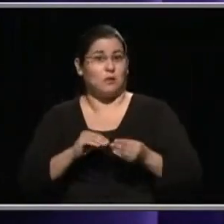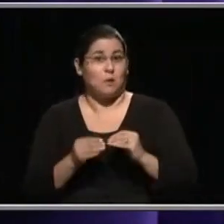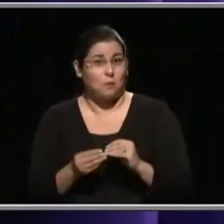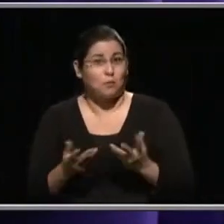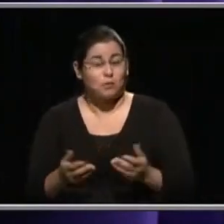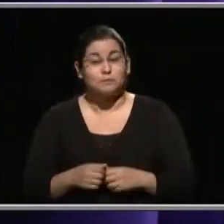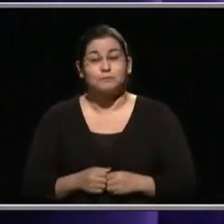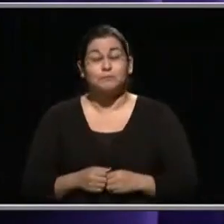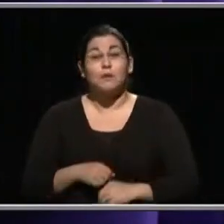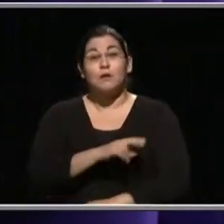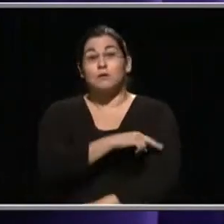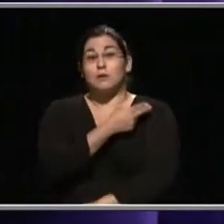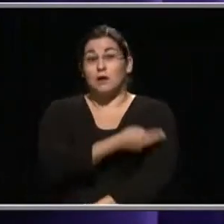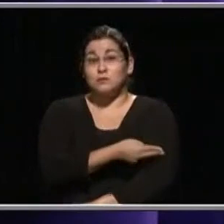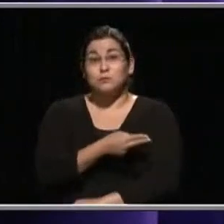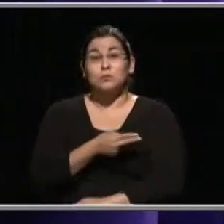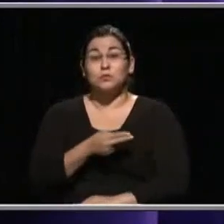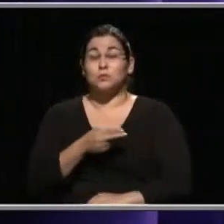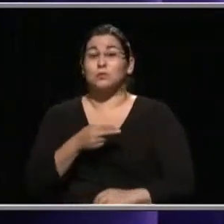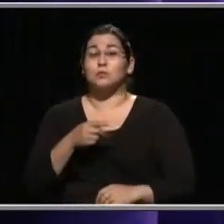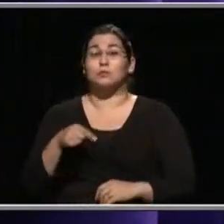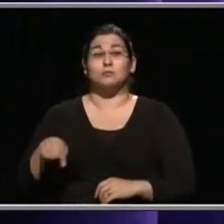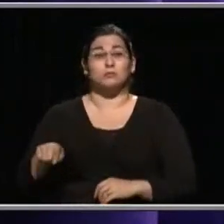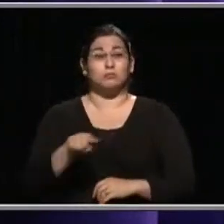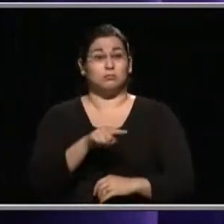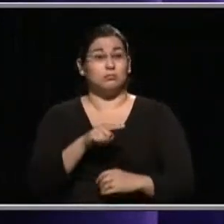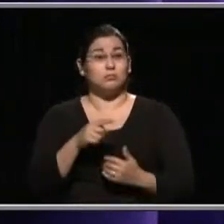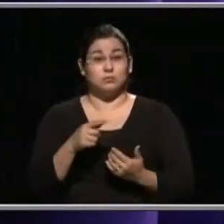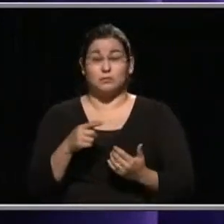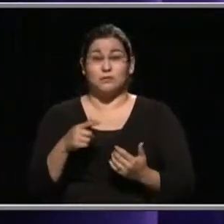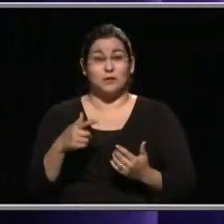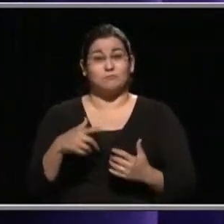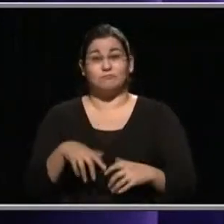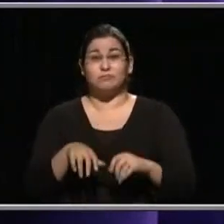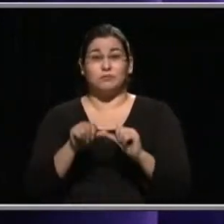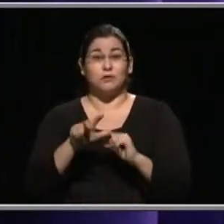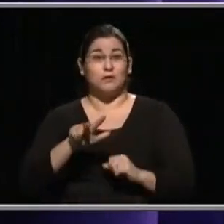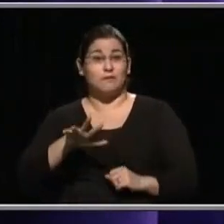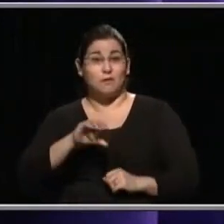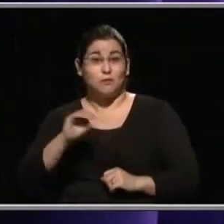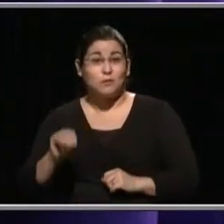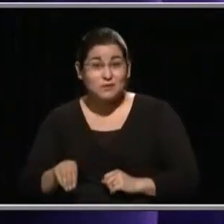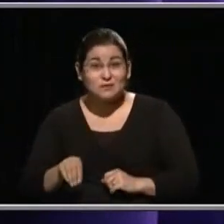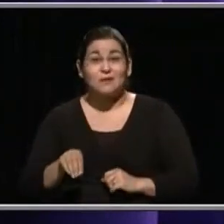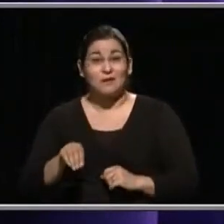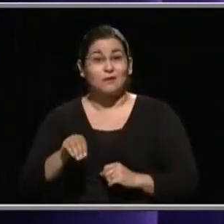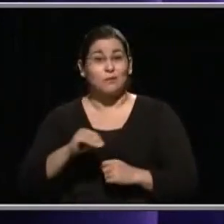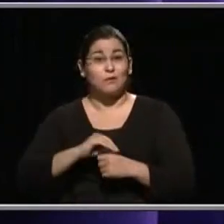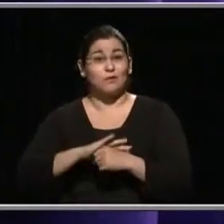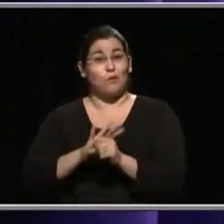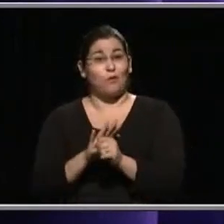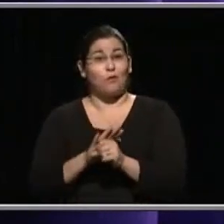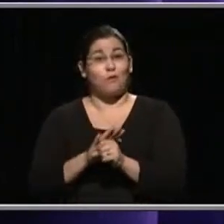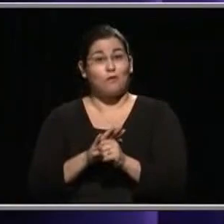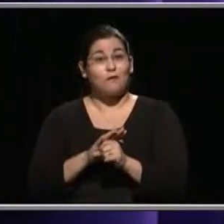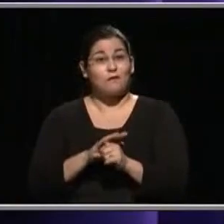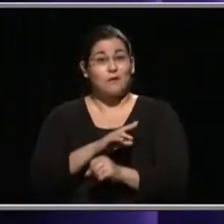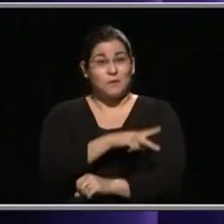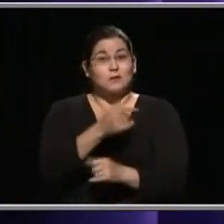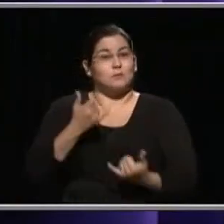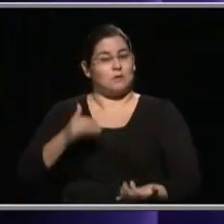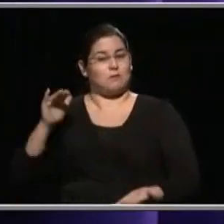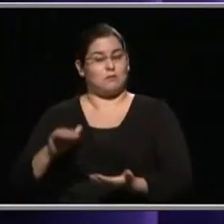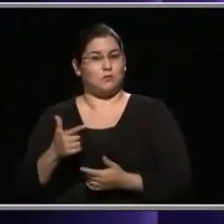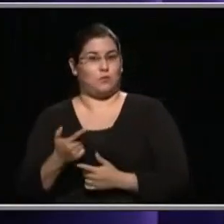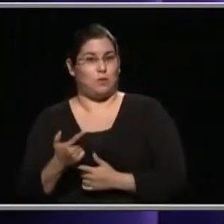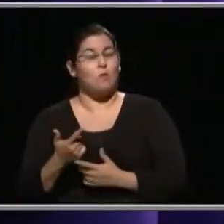our total hospitals were taken up with 35% with COVID patients. Now we're down to 21%. So those numbers do